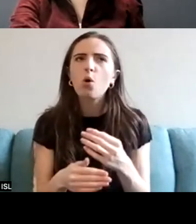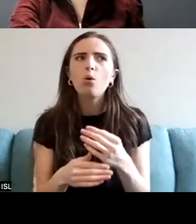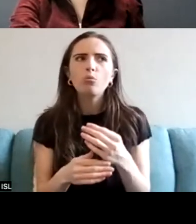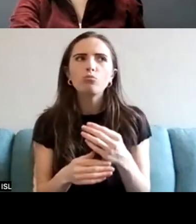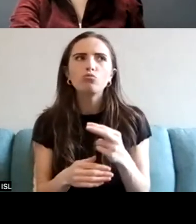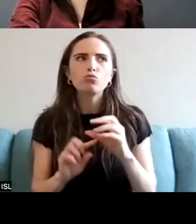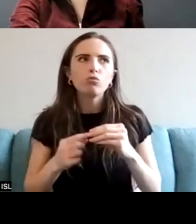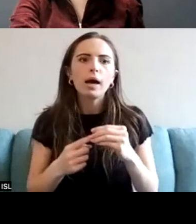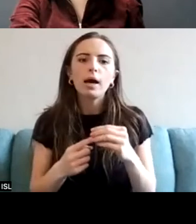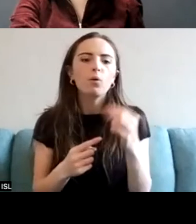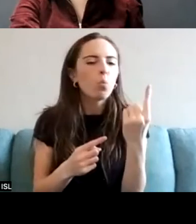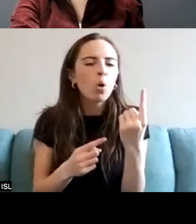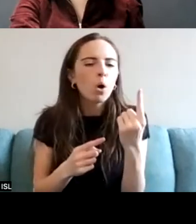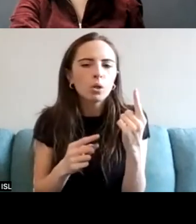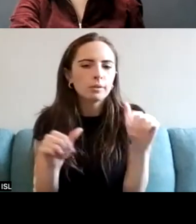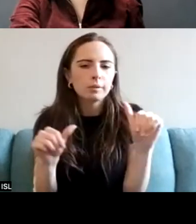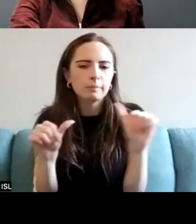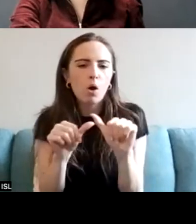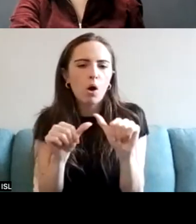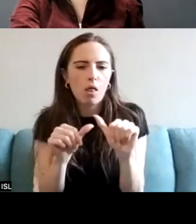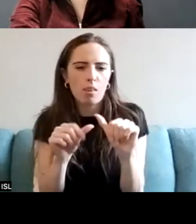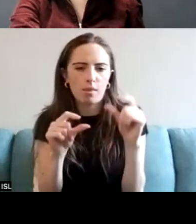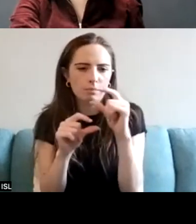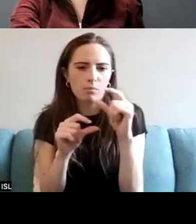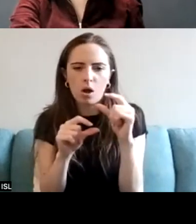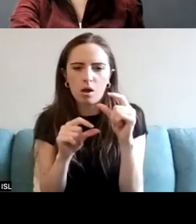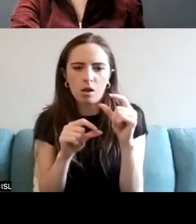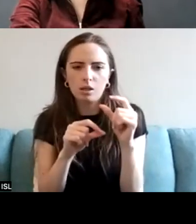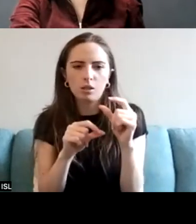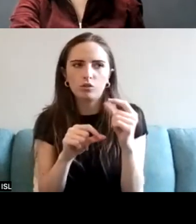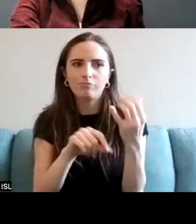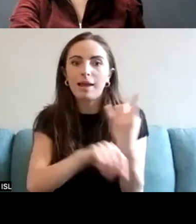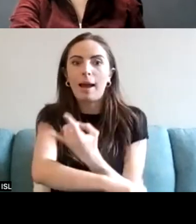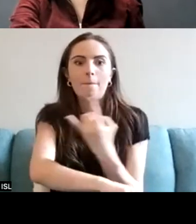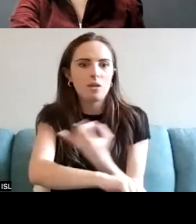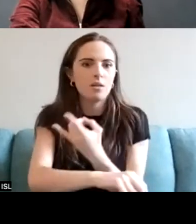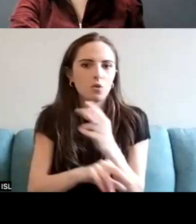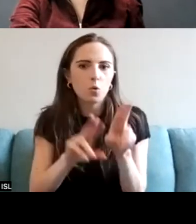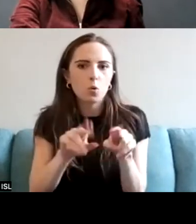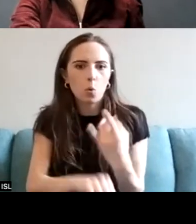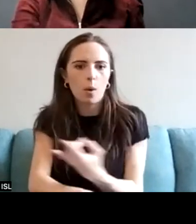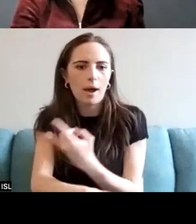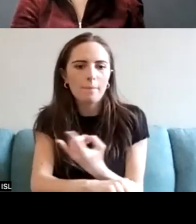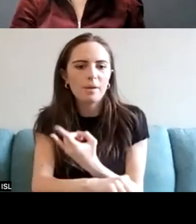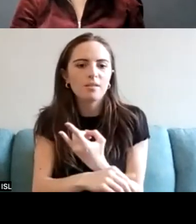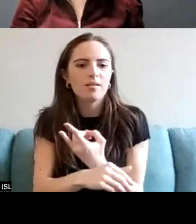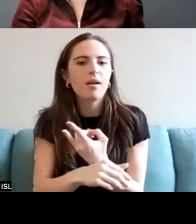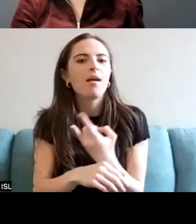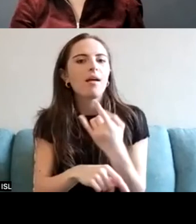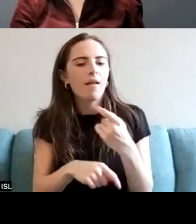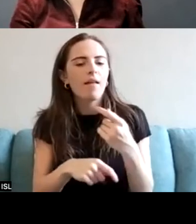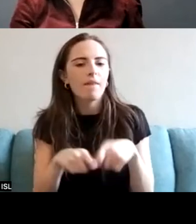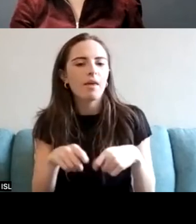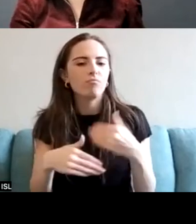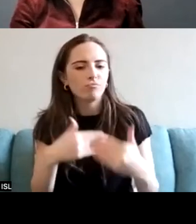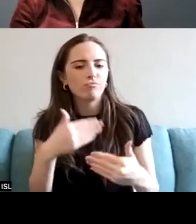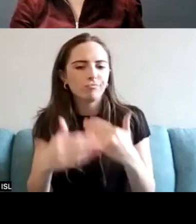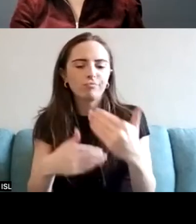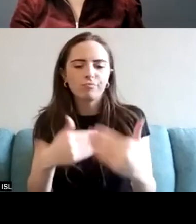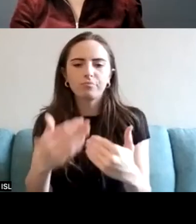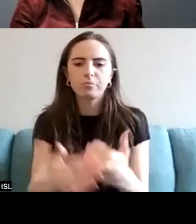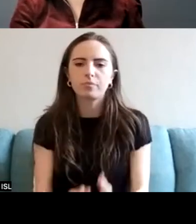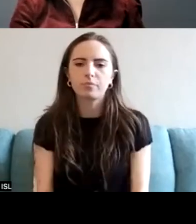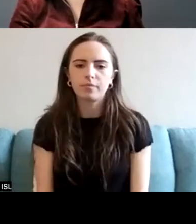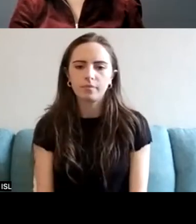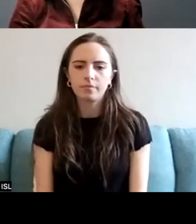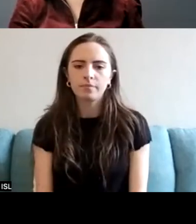and make it a habit. And from there, you're on a really good journey that will make the world a lot more accessible. I